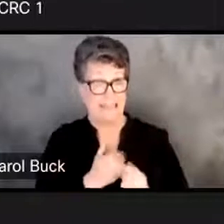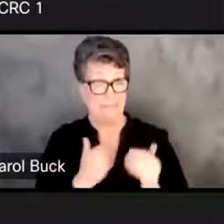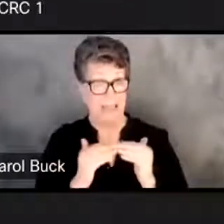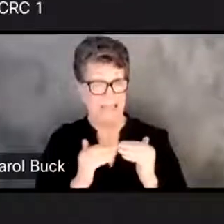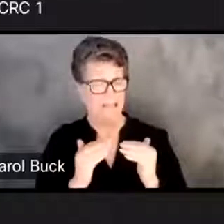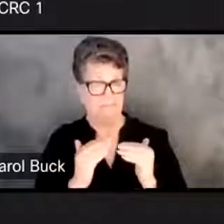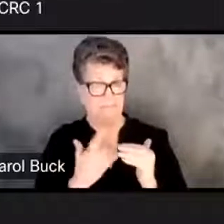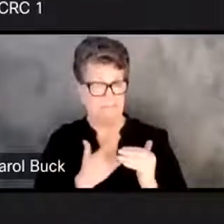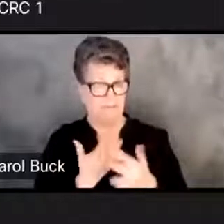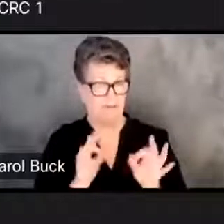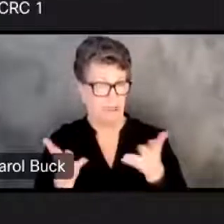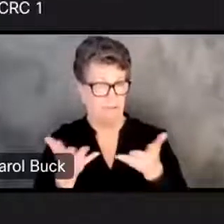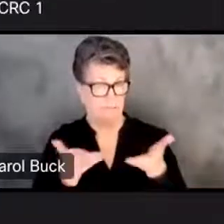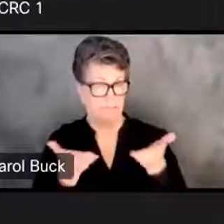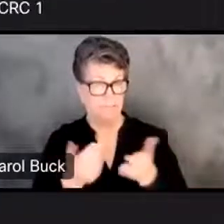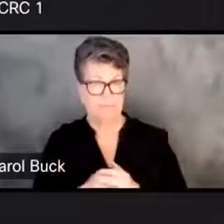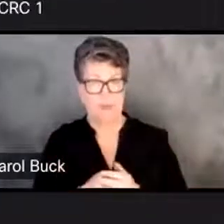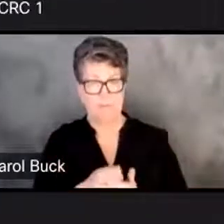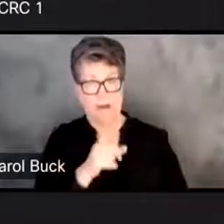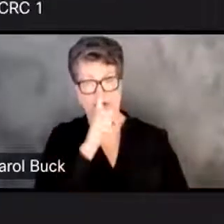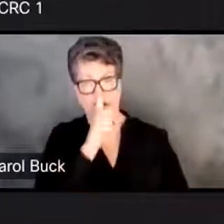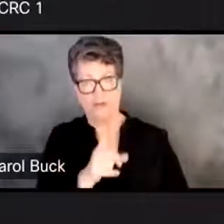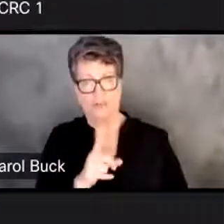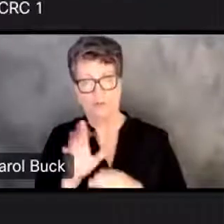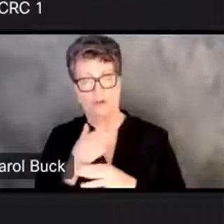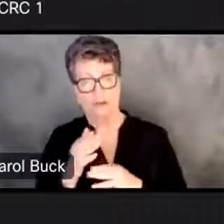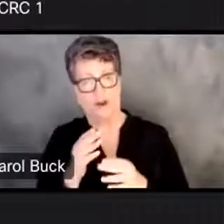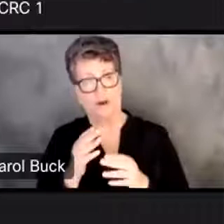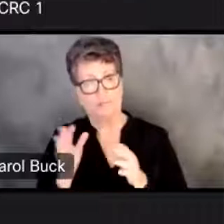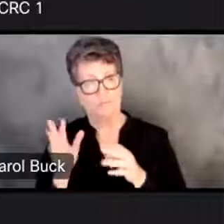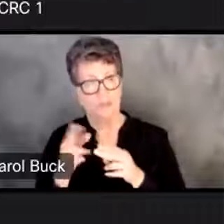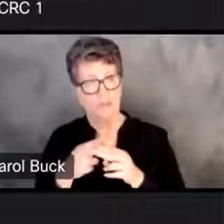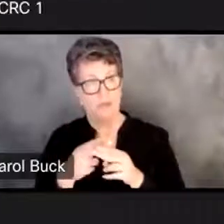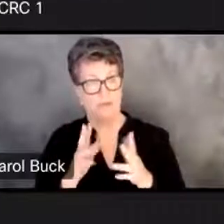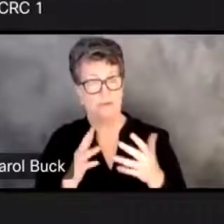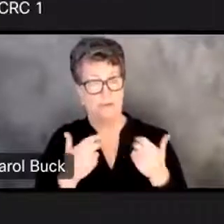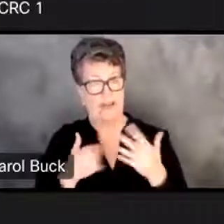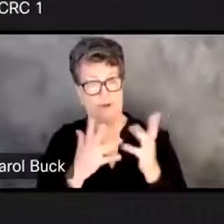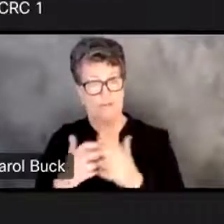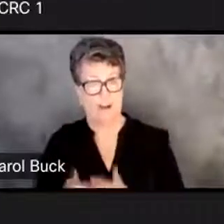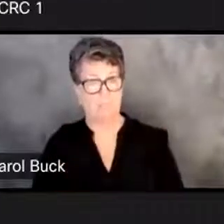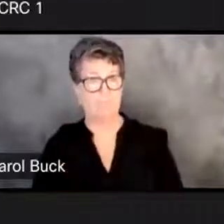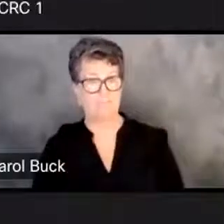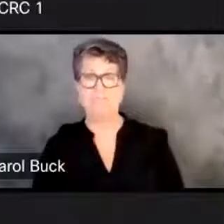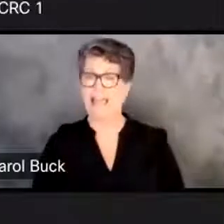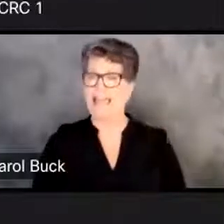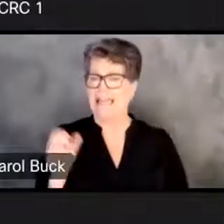free. But we will certainly share as soon as we have it all figured out. Yeah, and we know